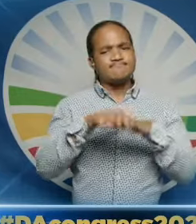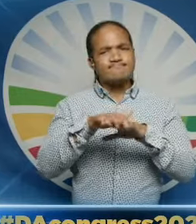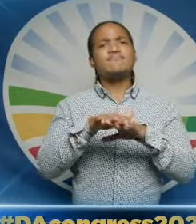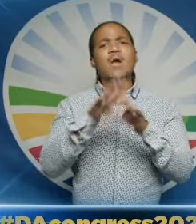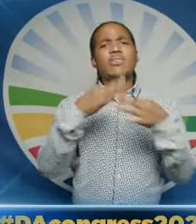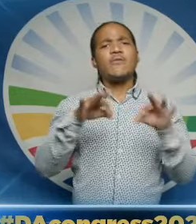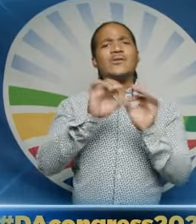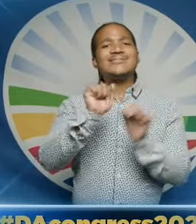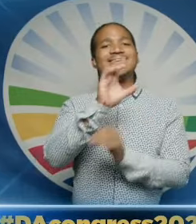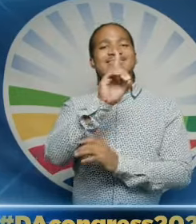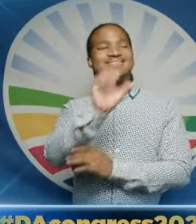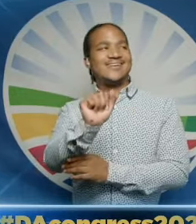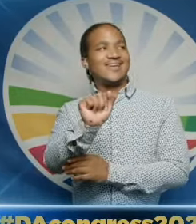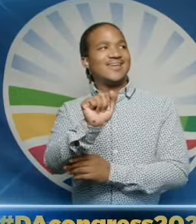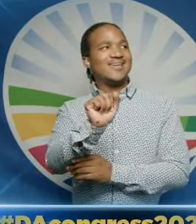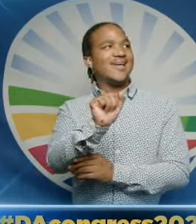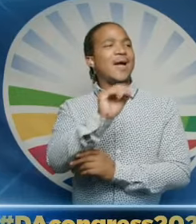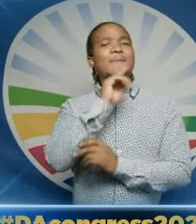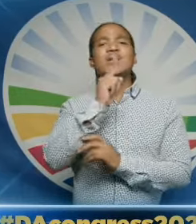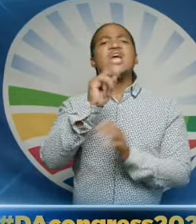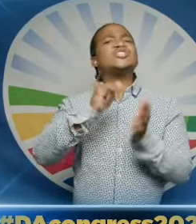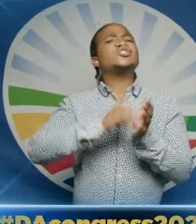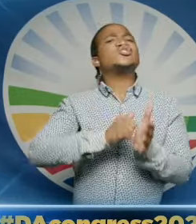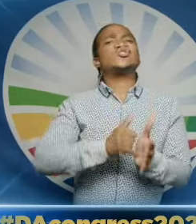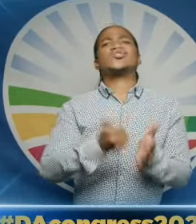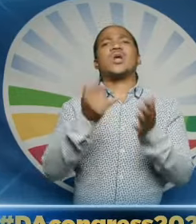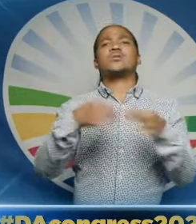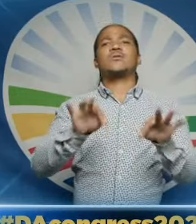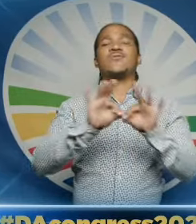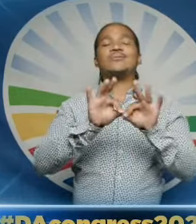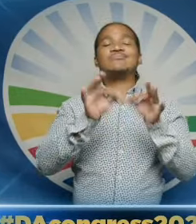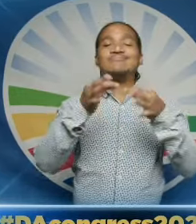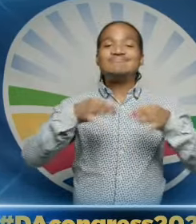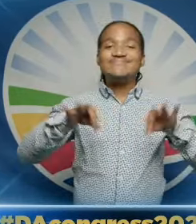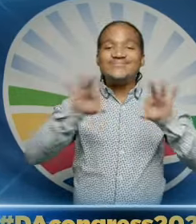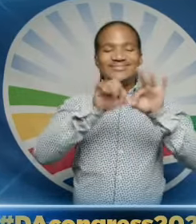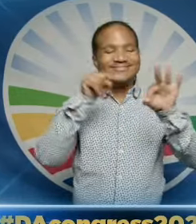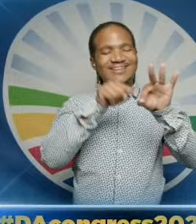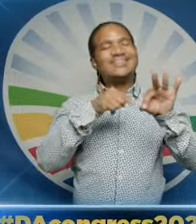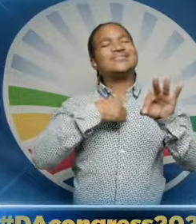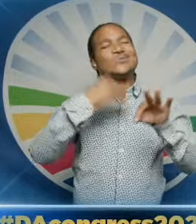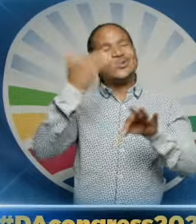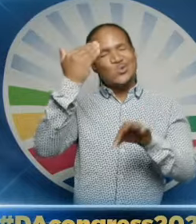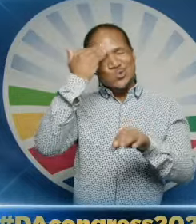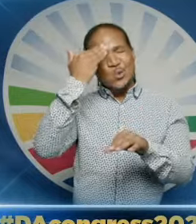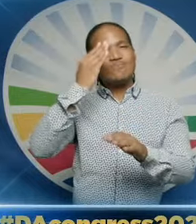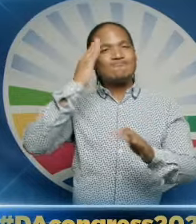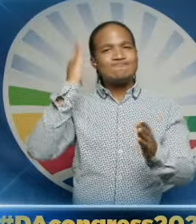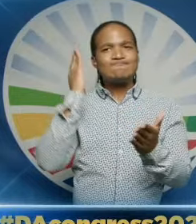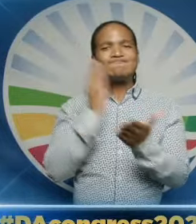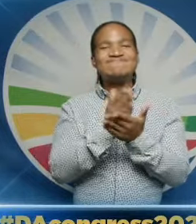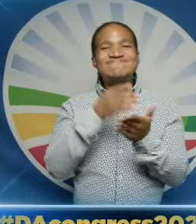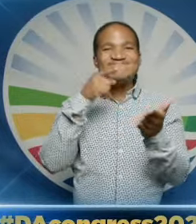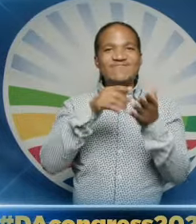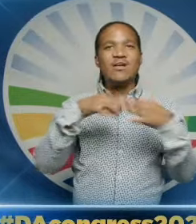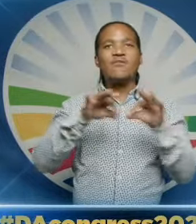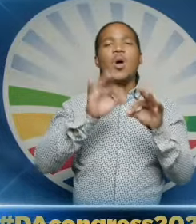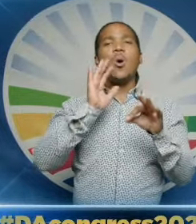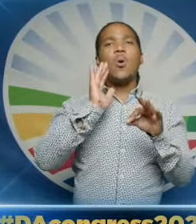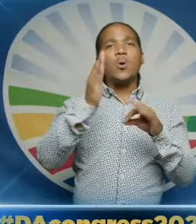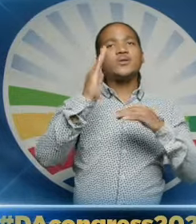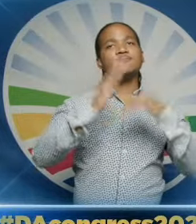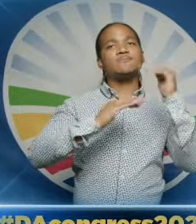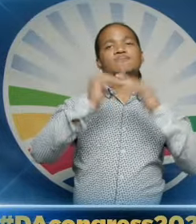values. And I said earlier that these are not just values. These are the values that we know for sure are values that build South Africa, they